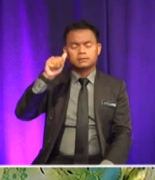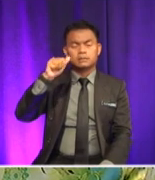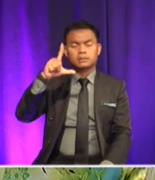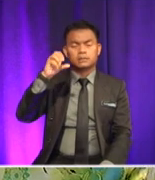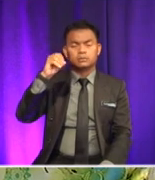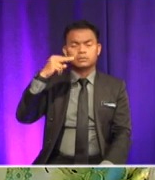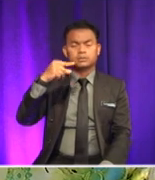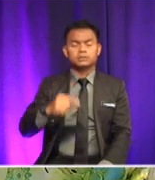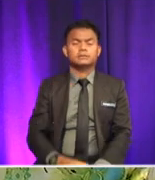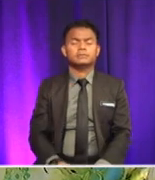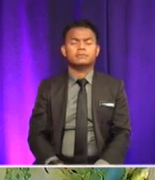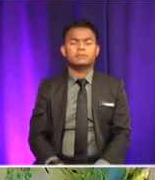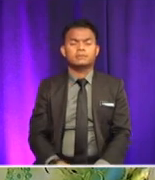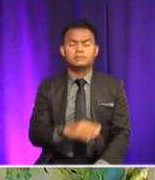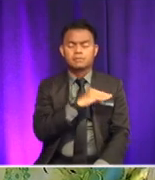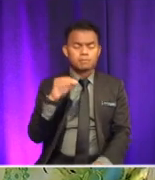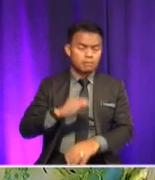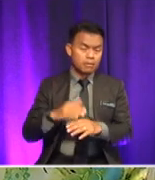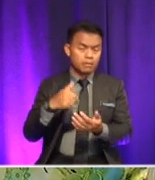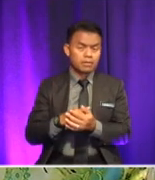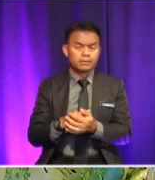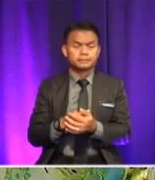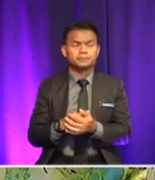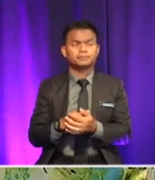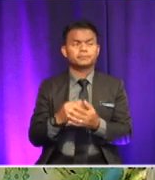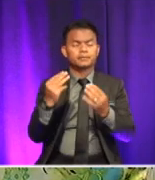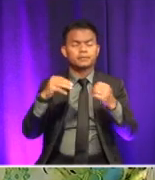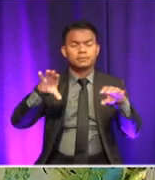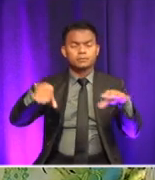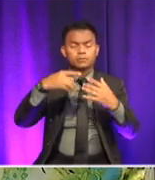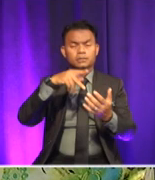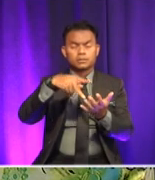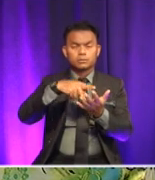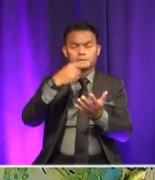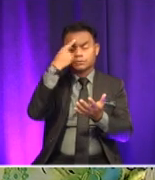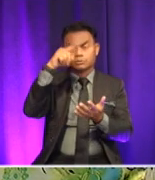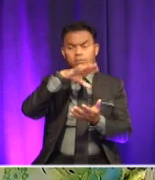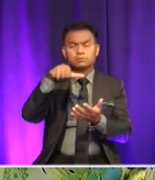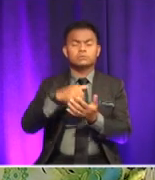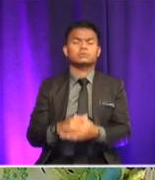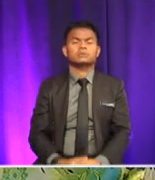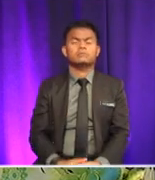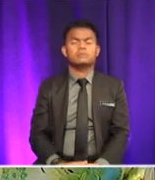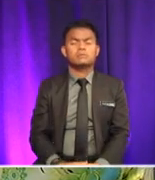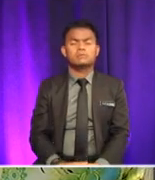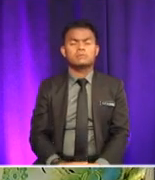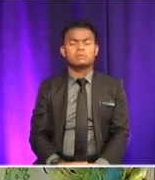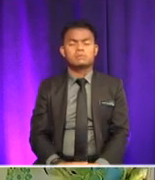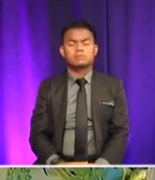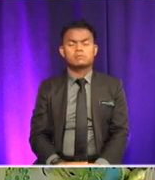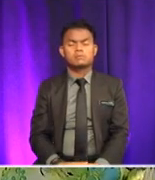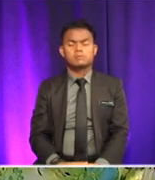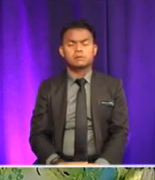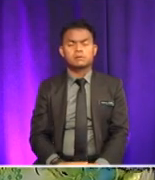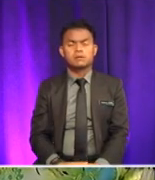can also be the tone of the dialogue, the mood that is in there, the